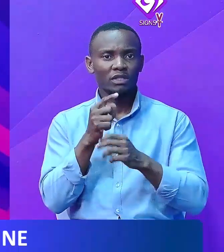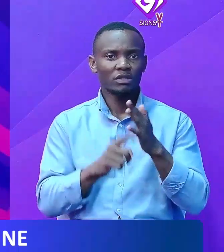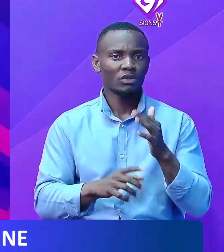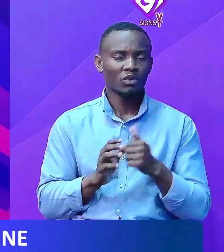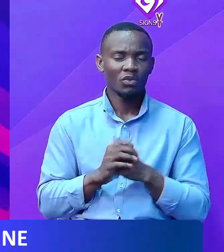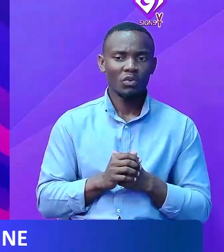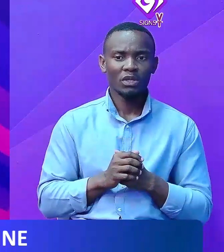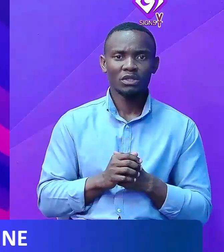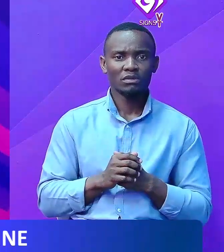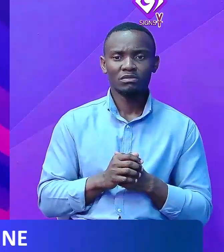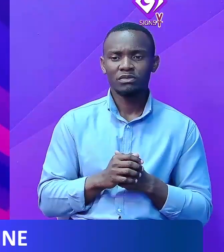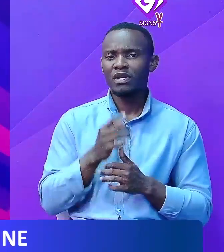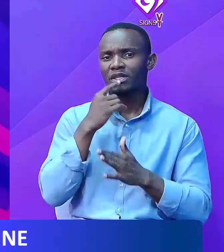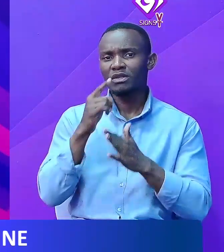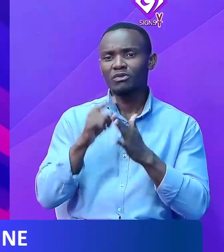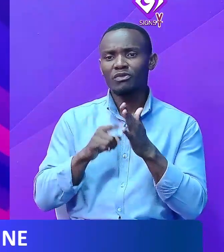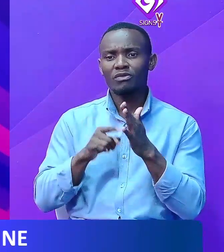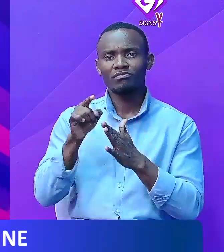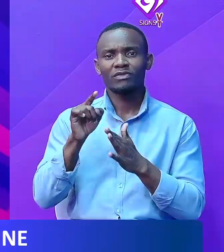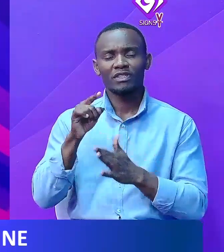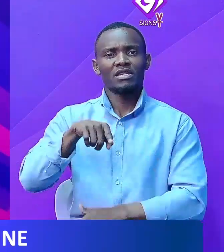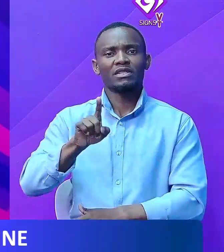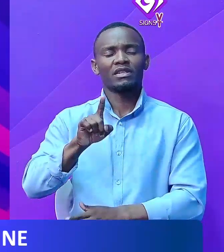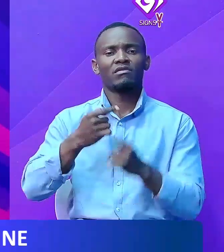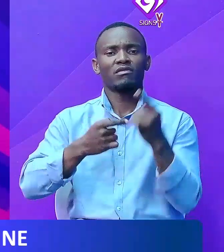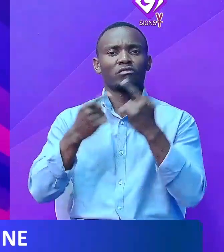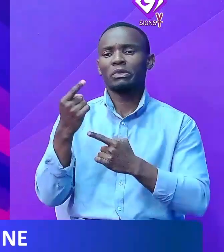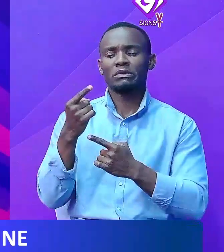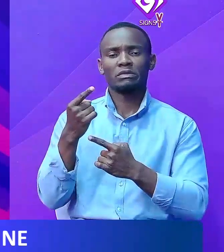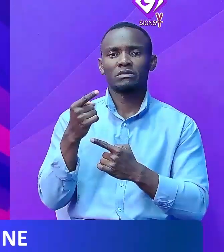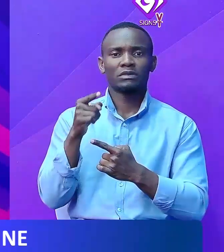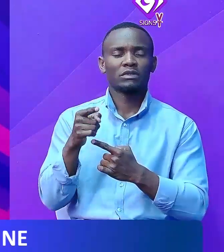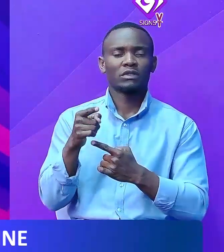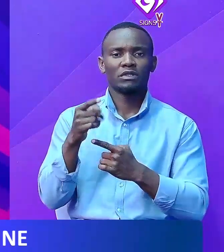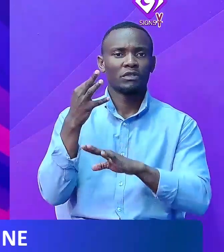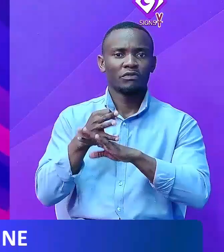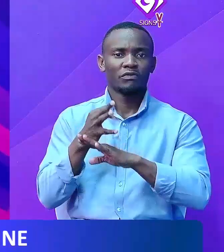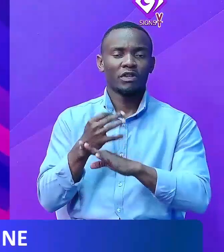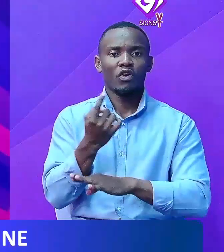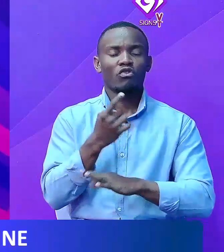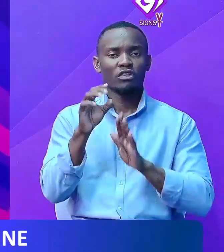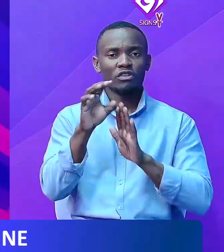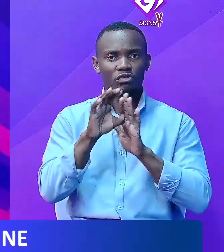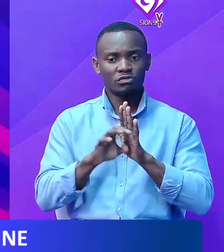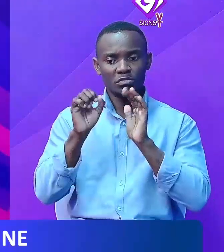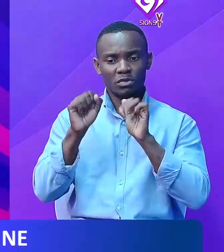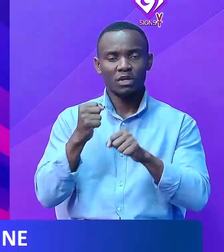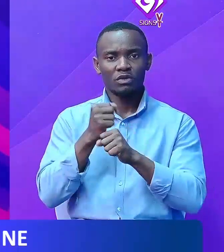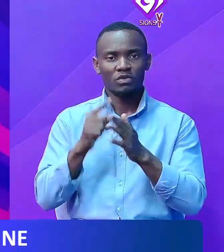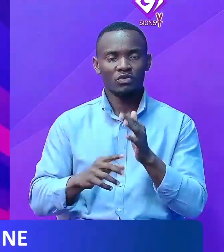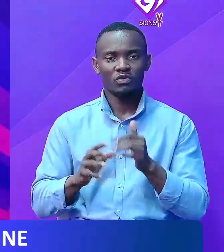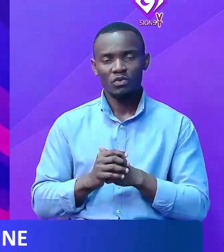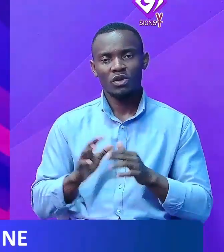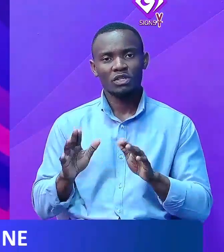gross hoax, adding that only the Constitutional Council is enabled to proclaim results. It